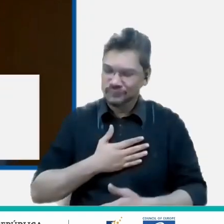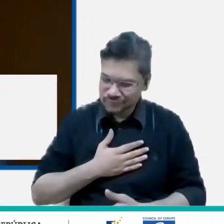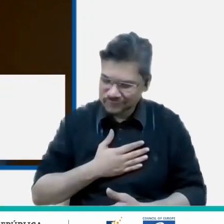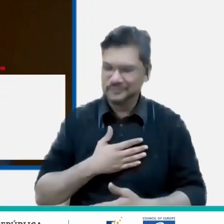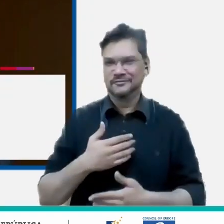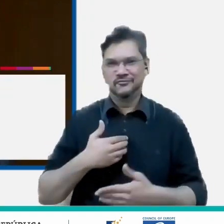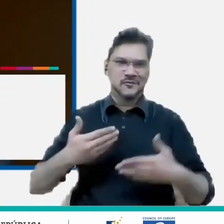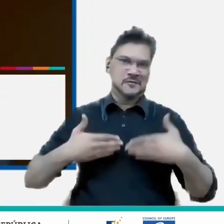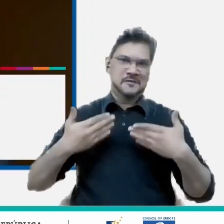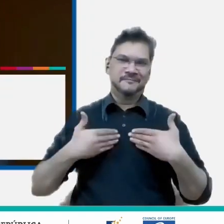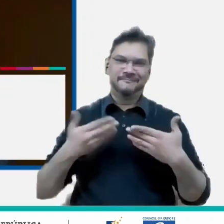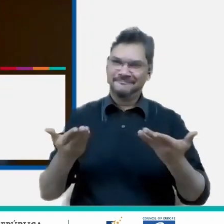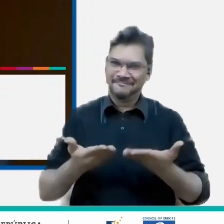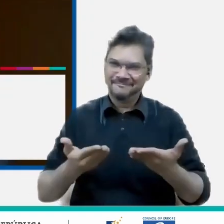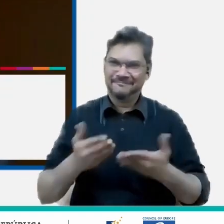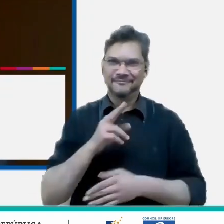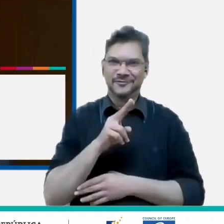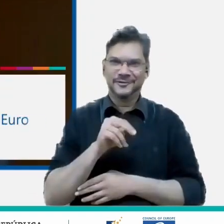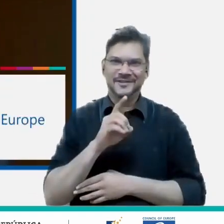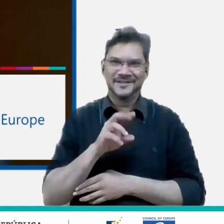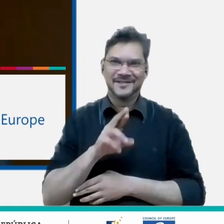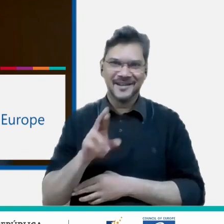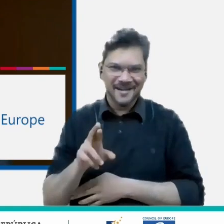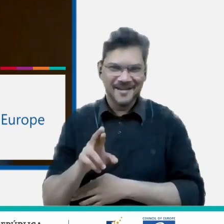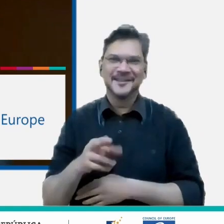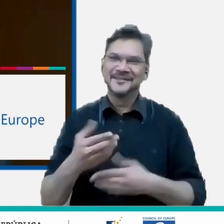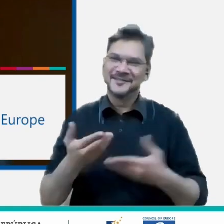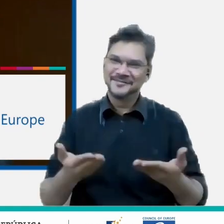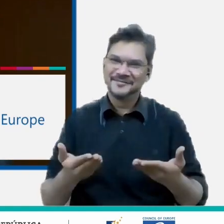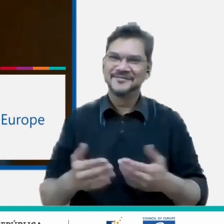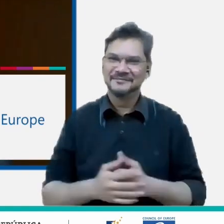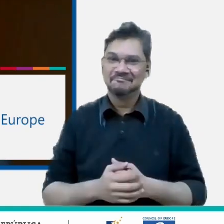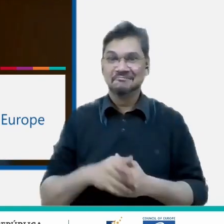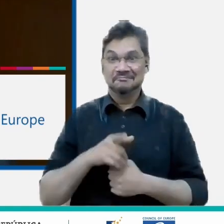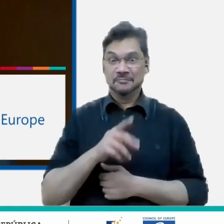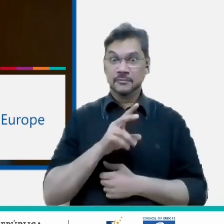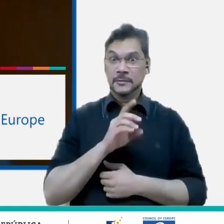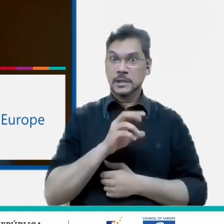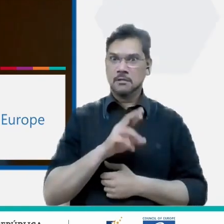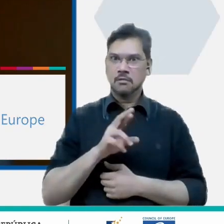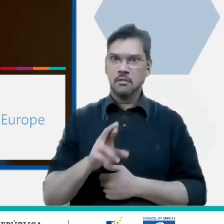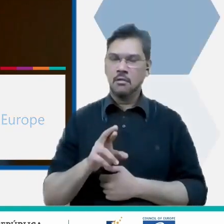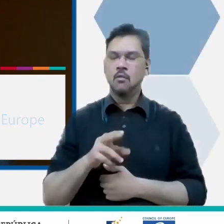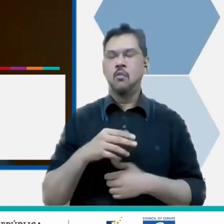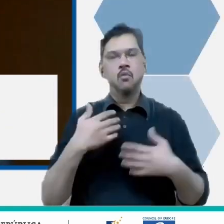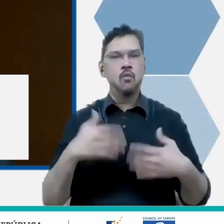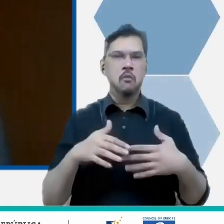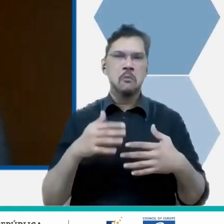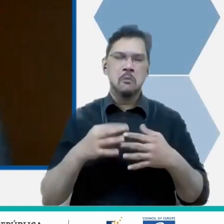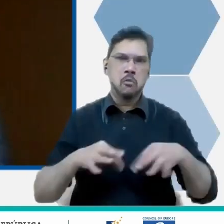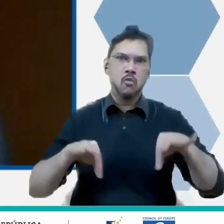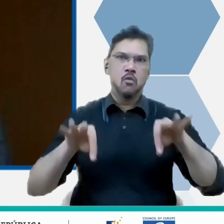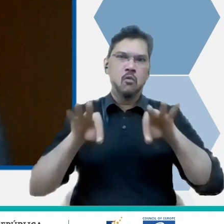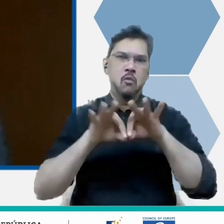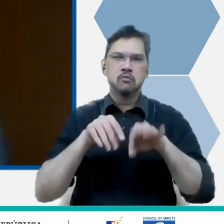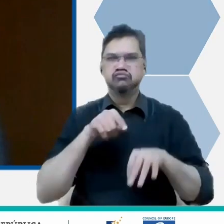EFDRR. It goes without saying that EFDRR remains the key event on our continent, successfully bringing over the years together